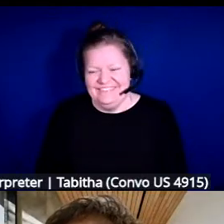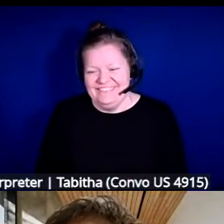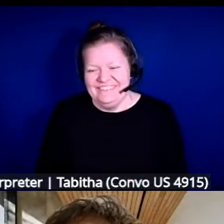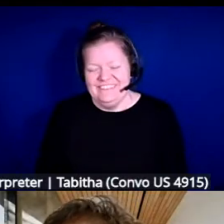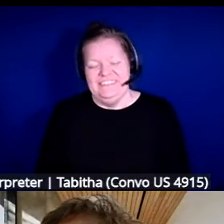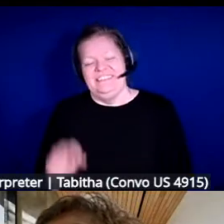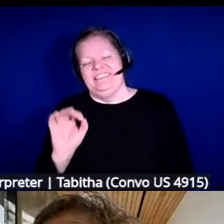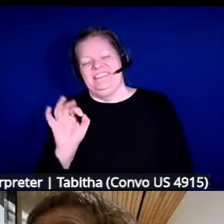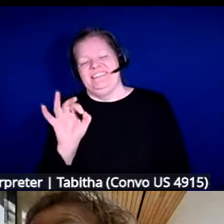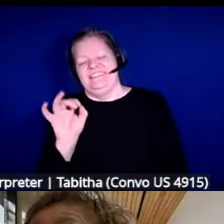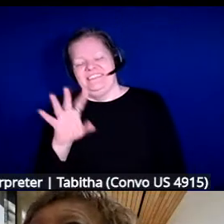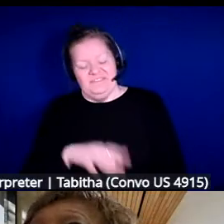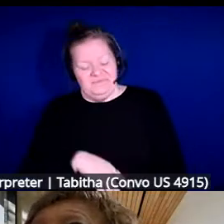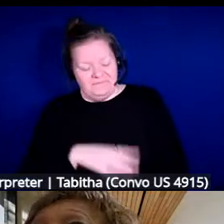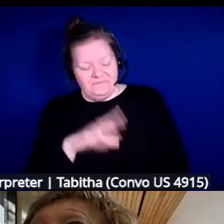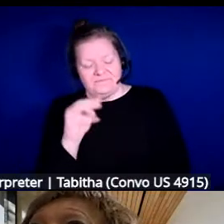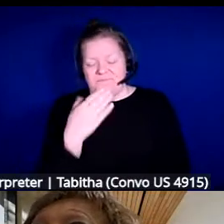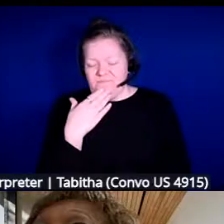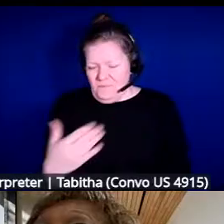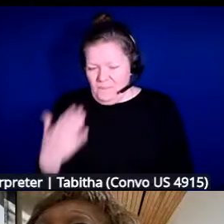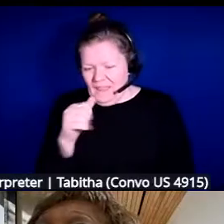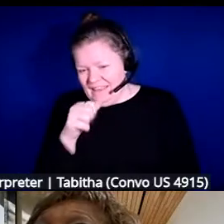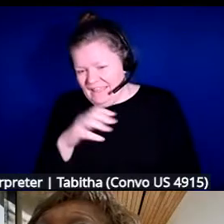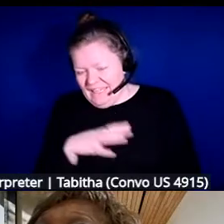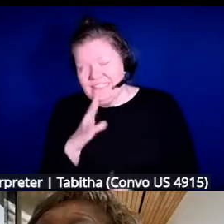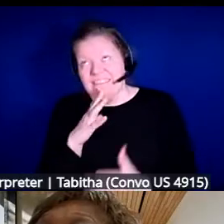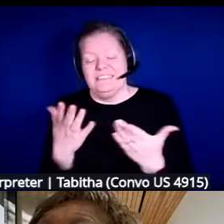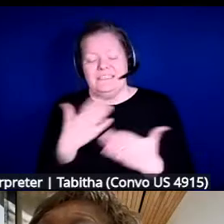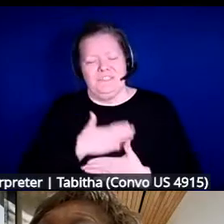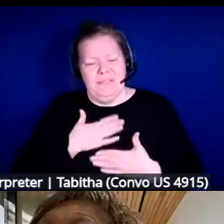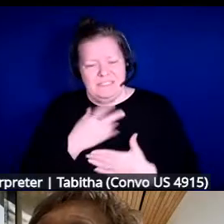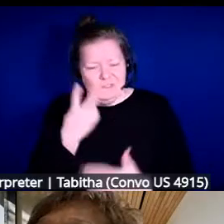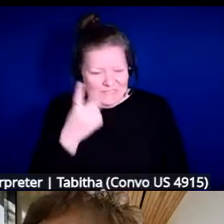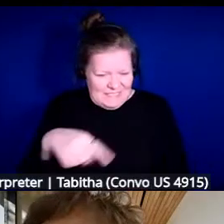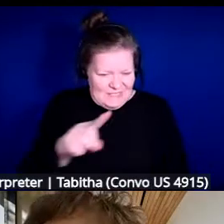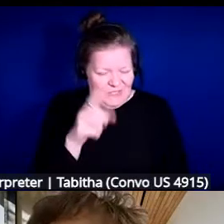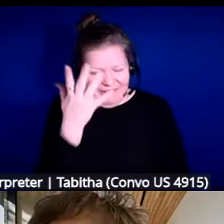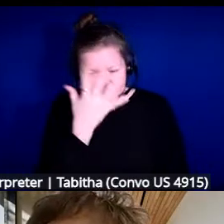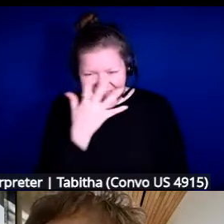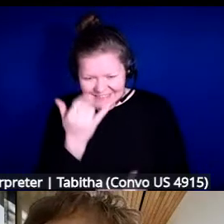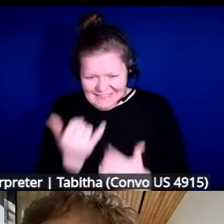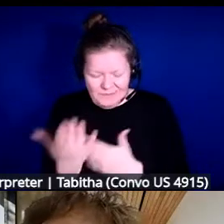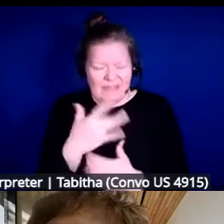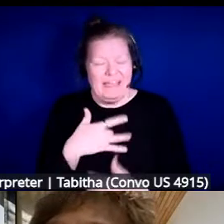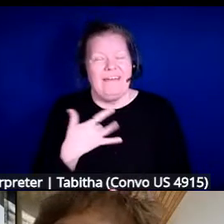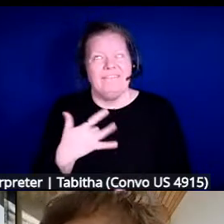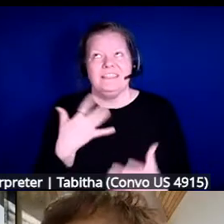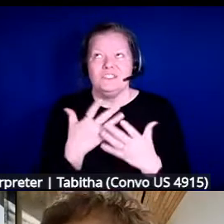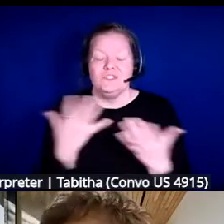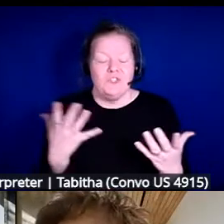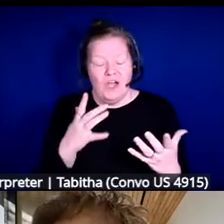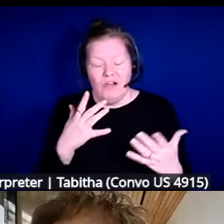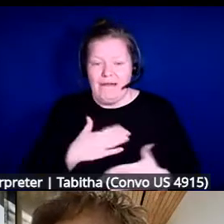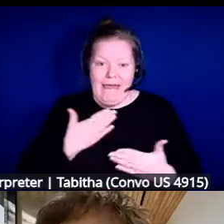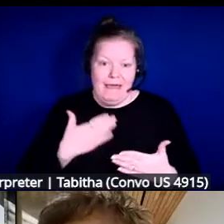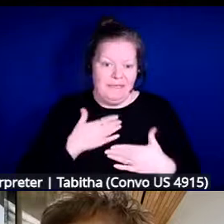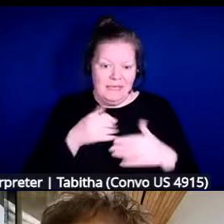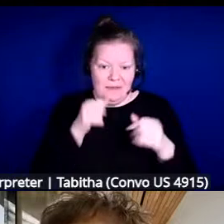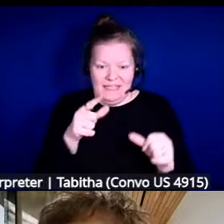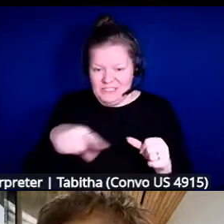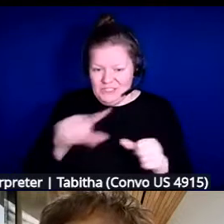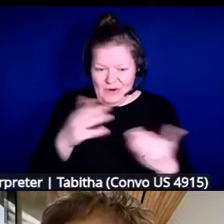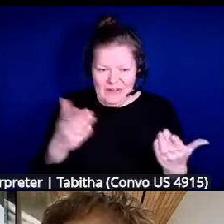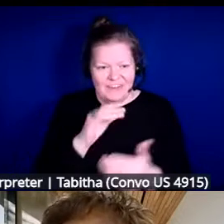Oh my gosh. Oh, good morning, ladies. It is such a pleasure to see you all's faces this morning. I'm feeling so absolutely happy and blessed that you all are